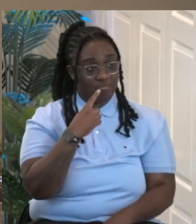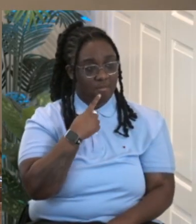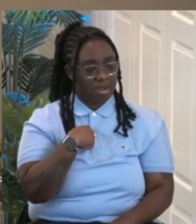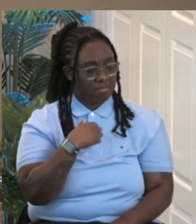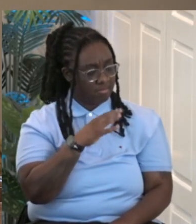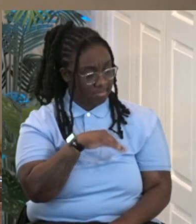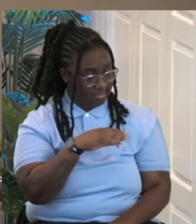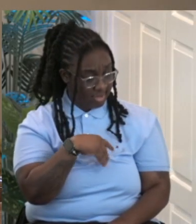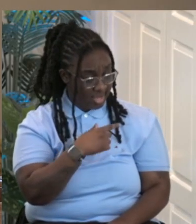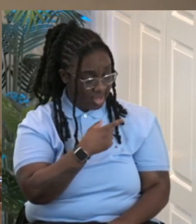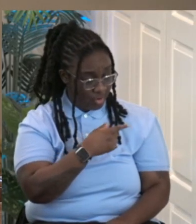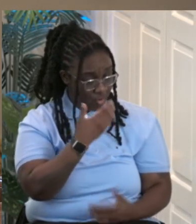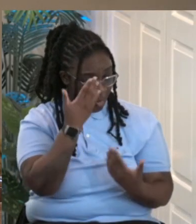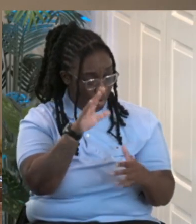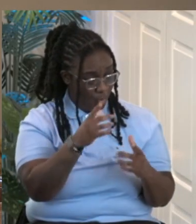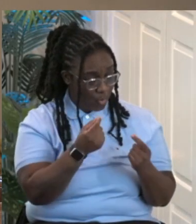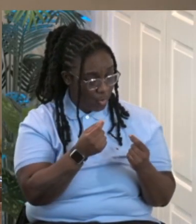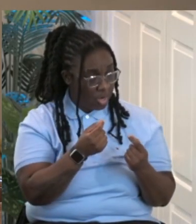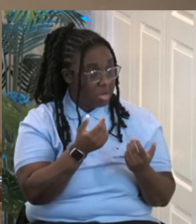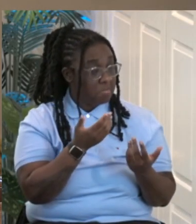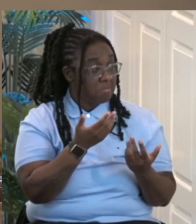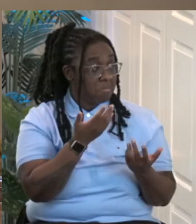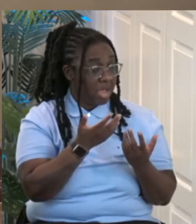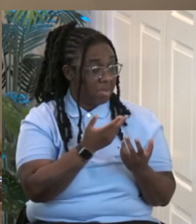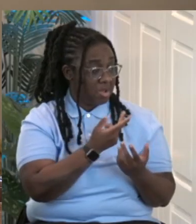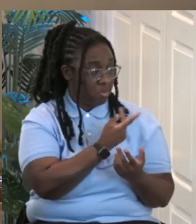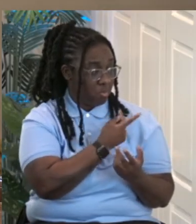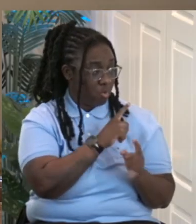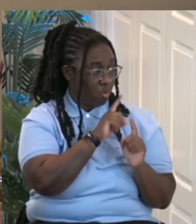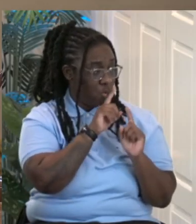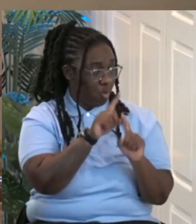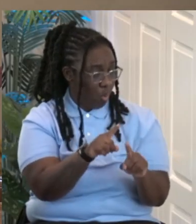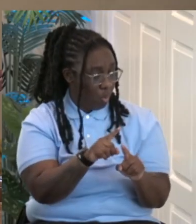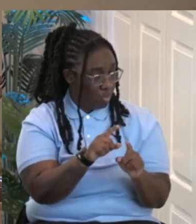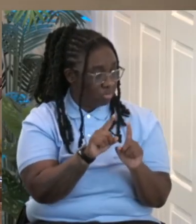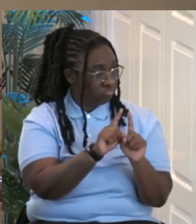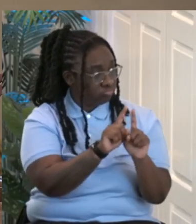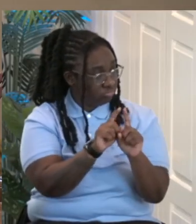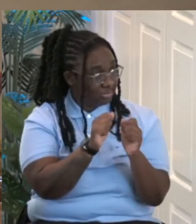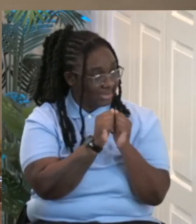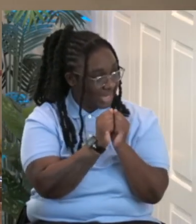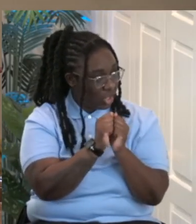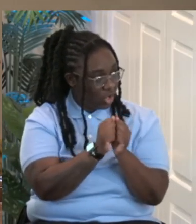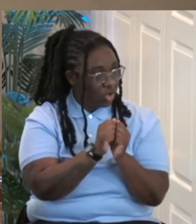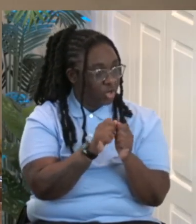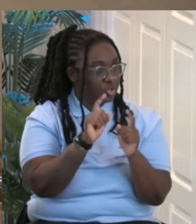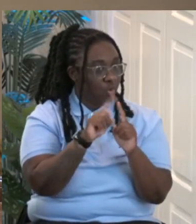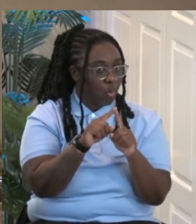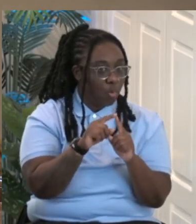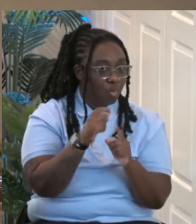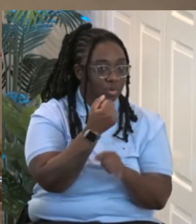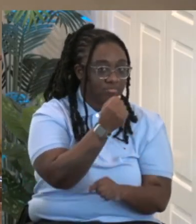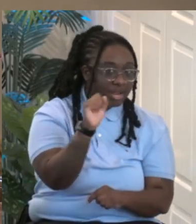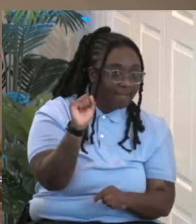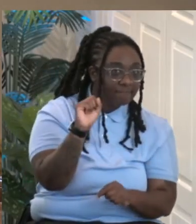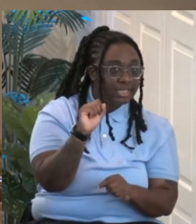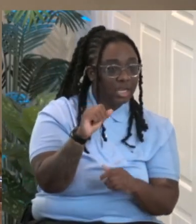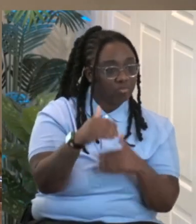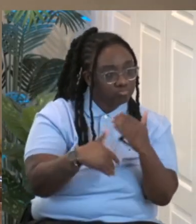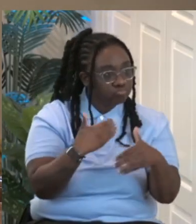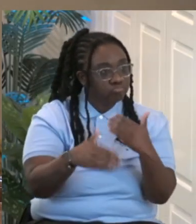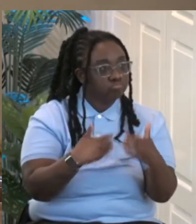come with me to Ghost Ranch and Abiquiu. See, I did have options, though. I had first of